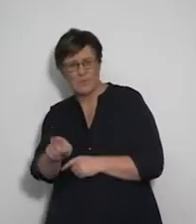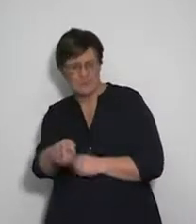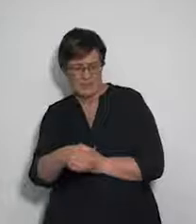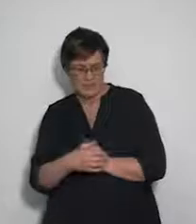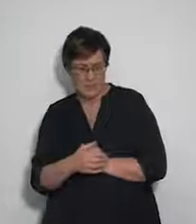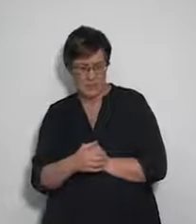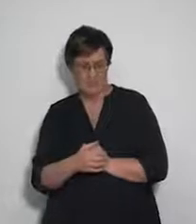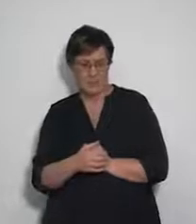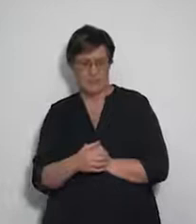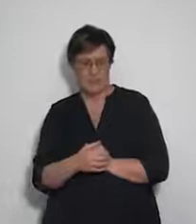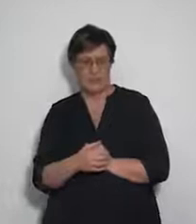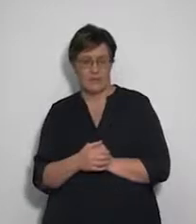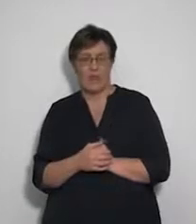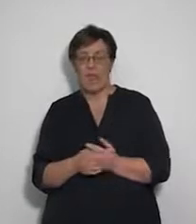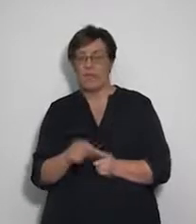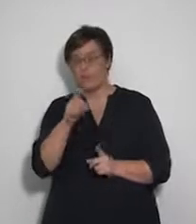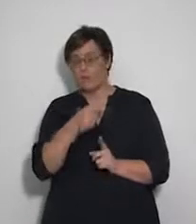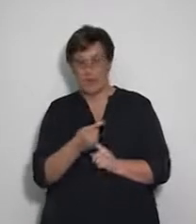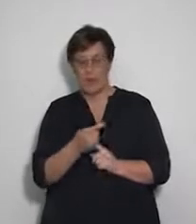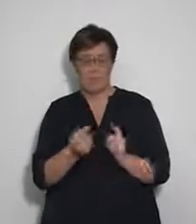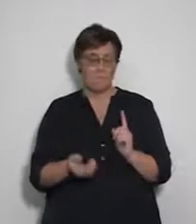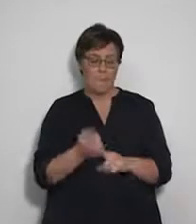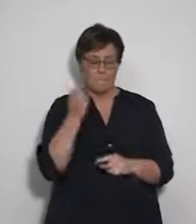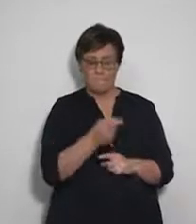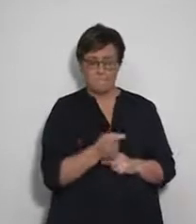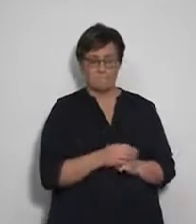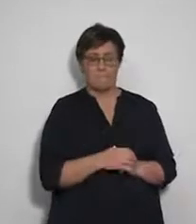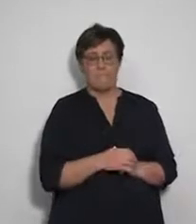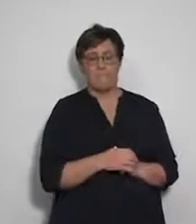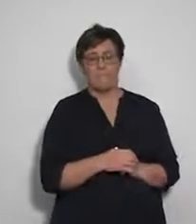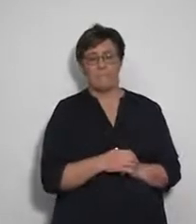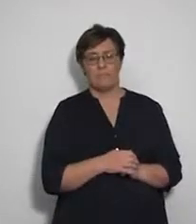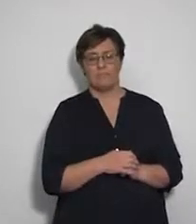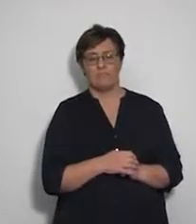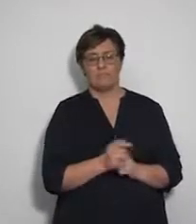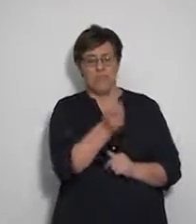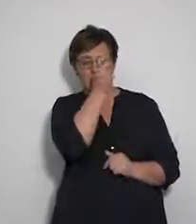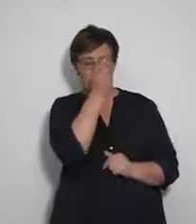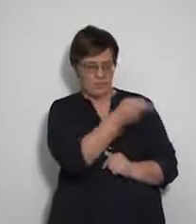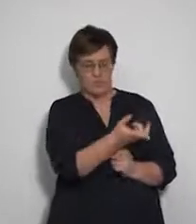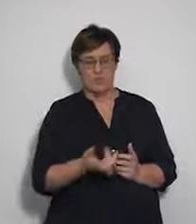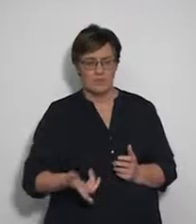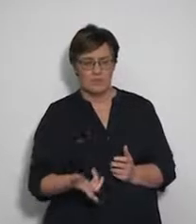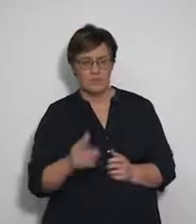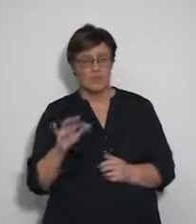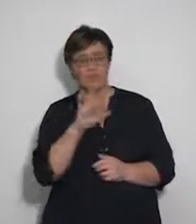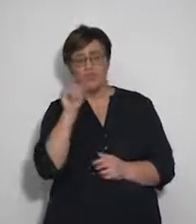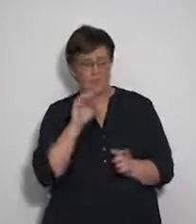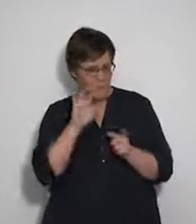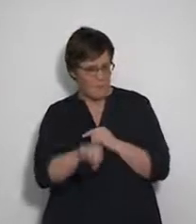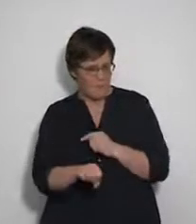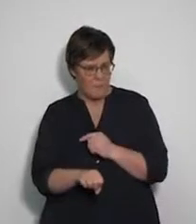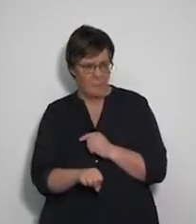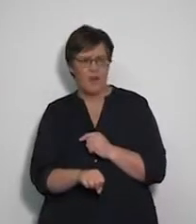earlier on, when a suspect has been found with, for example, a rhino horn, in South Africa, we're